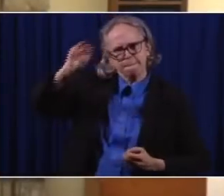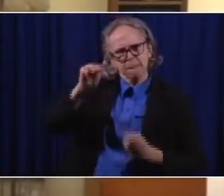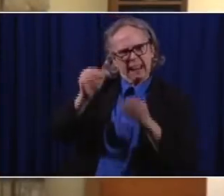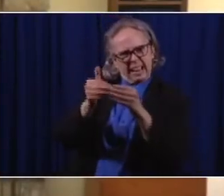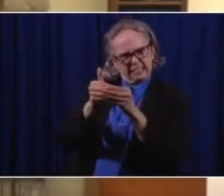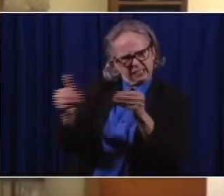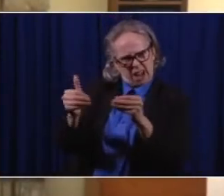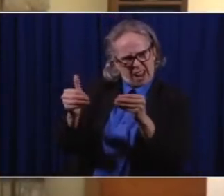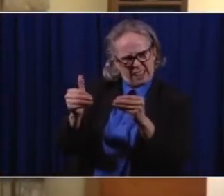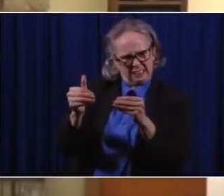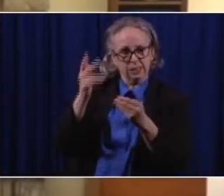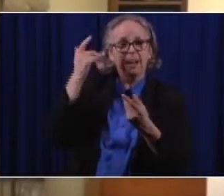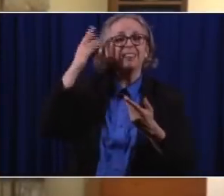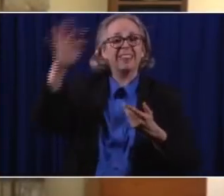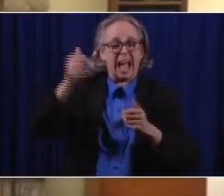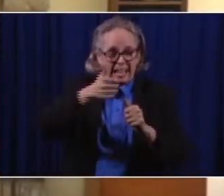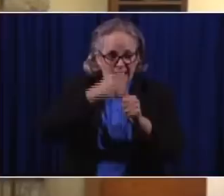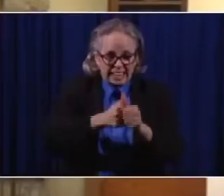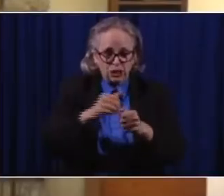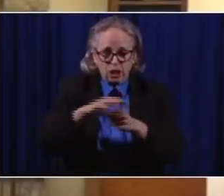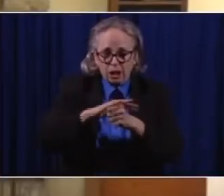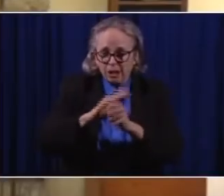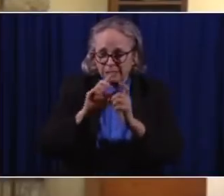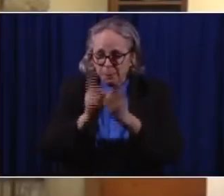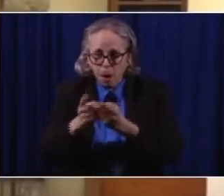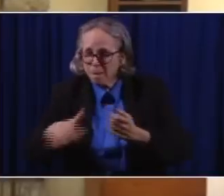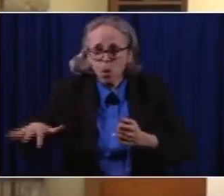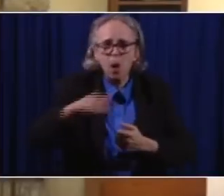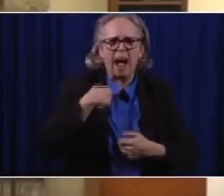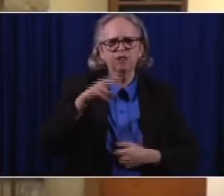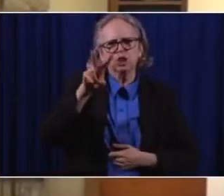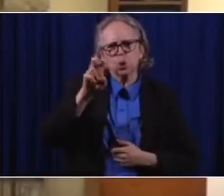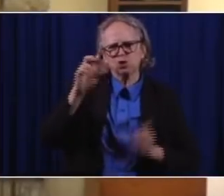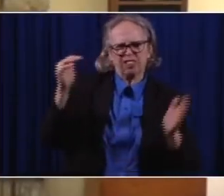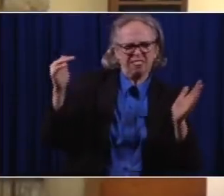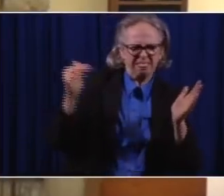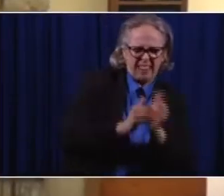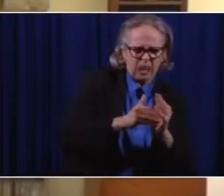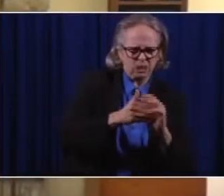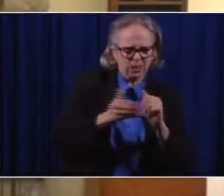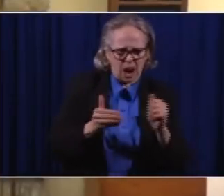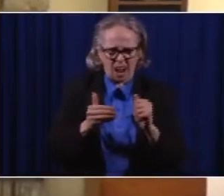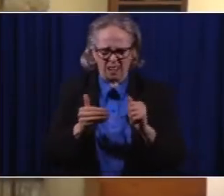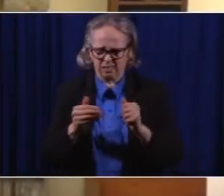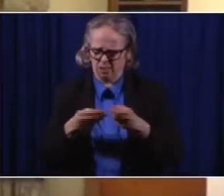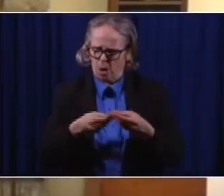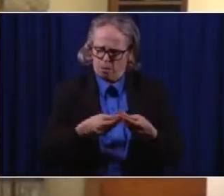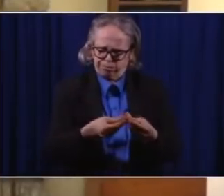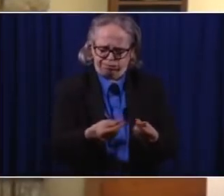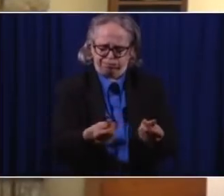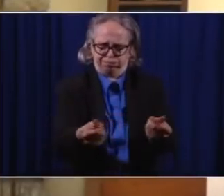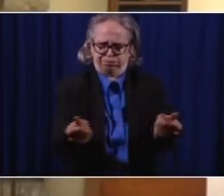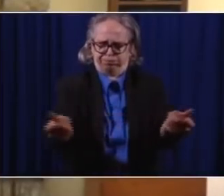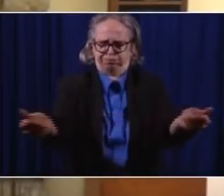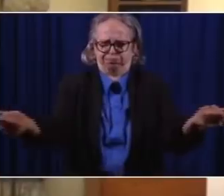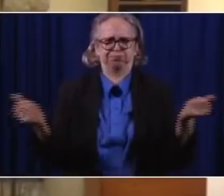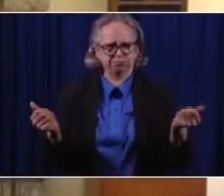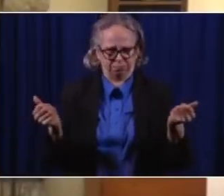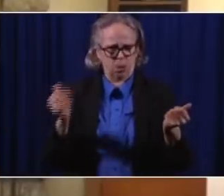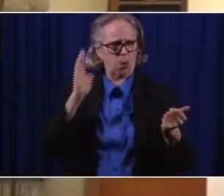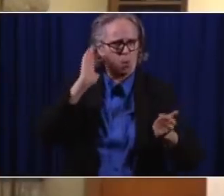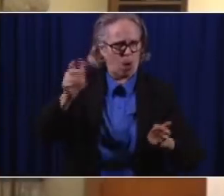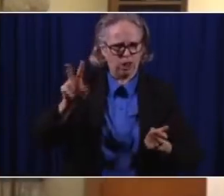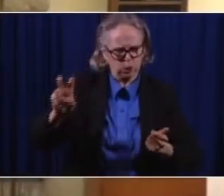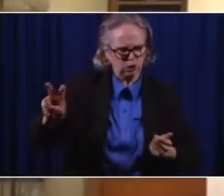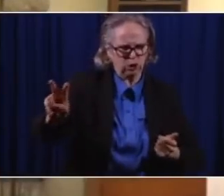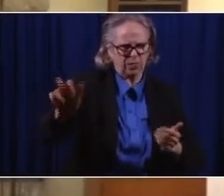departments. Each department will receive $200,000 and they will have flexibility to determine how